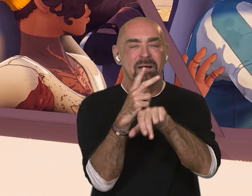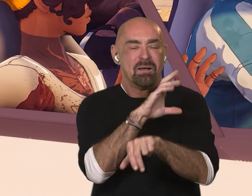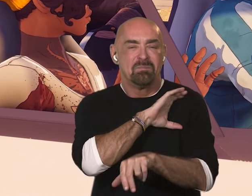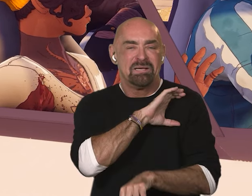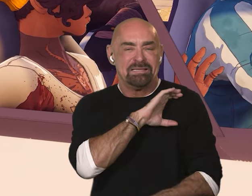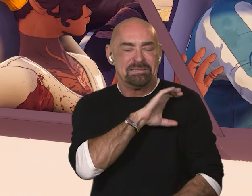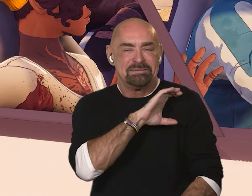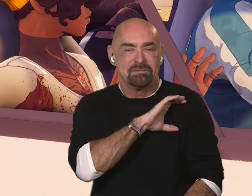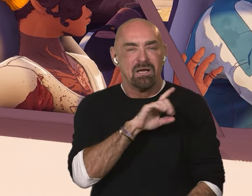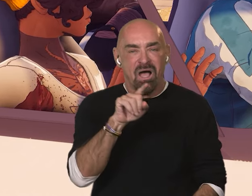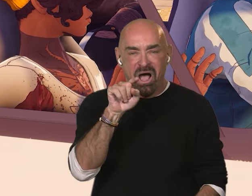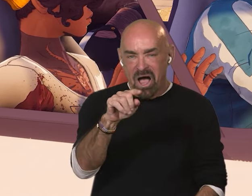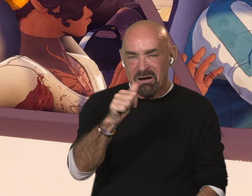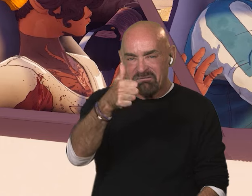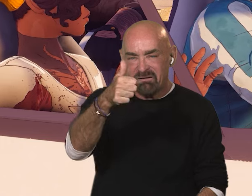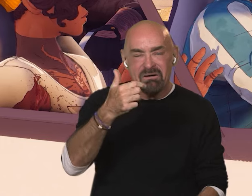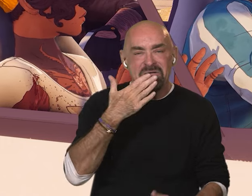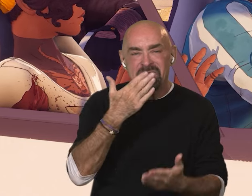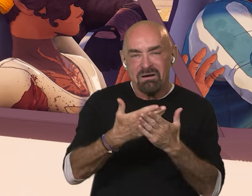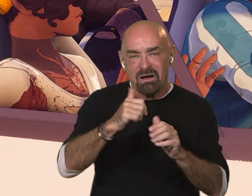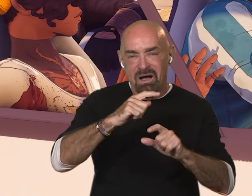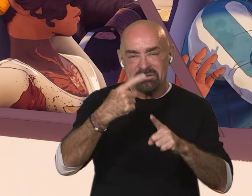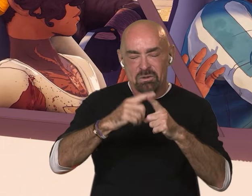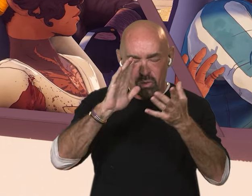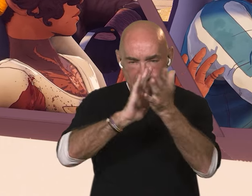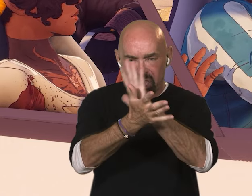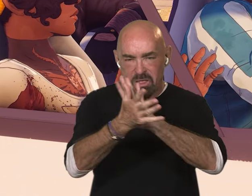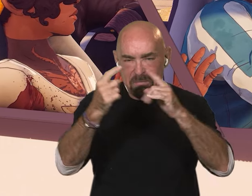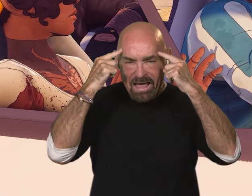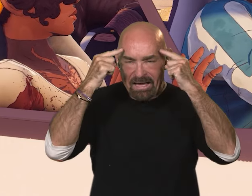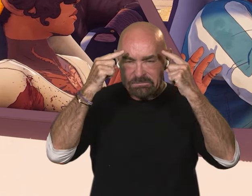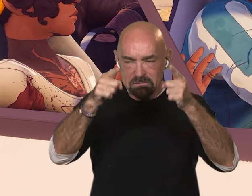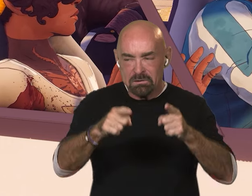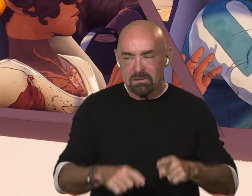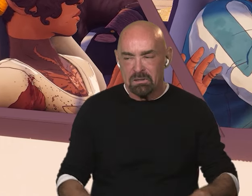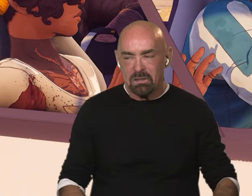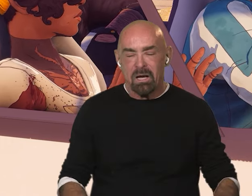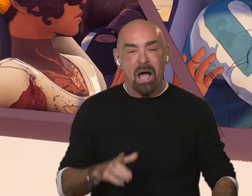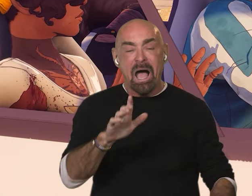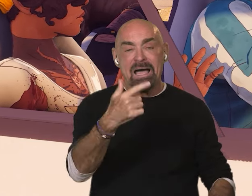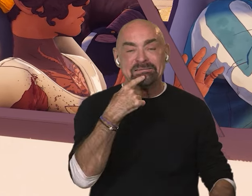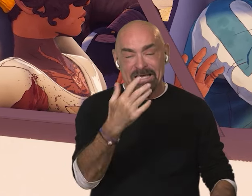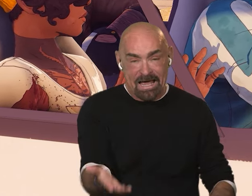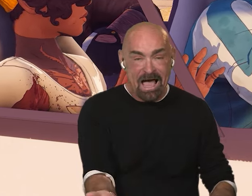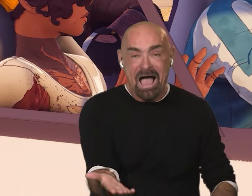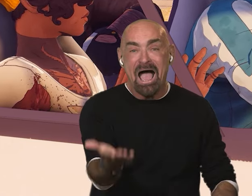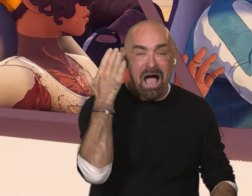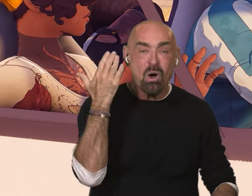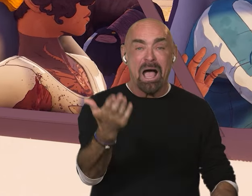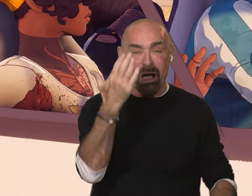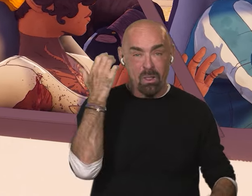nowhere? I was doing just fine, Deviant, until you tried to mess with my head. I said, exit